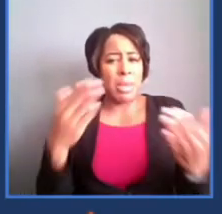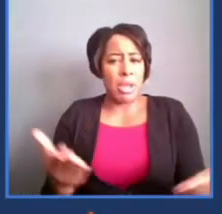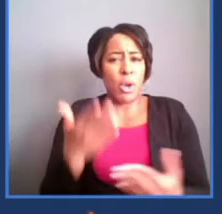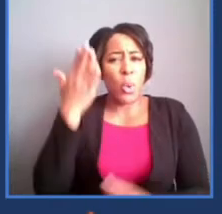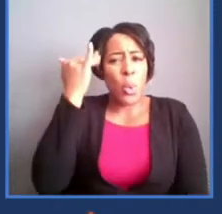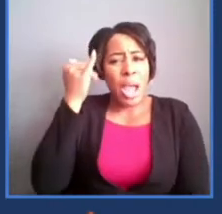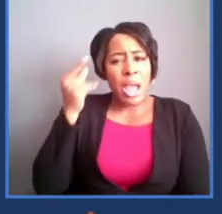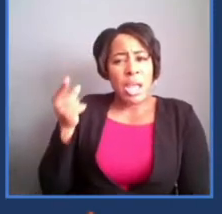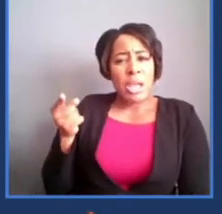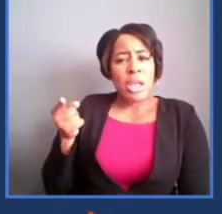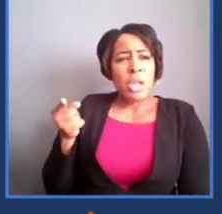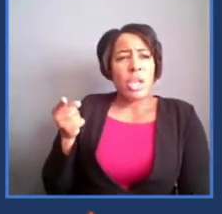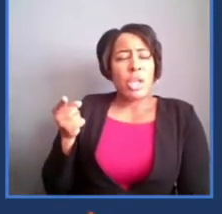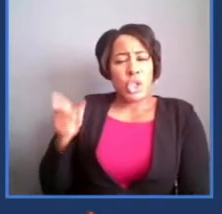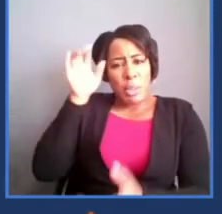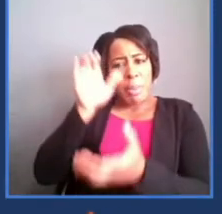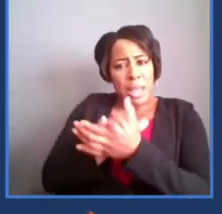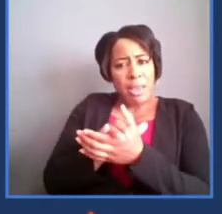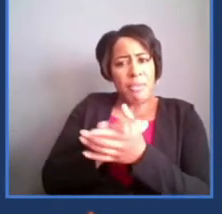certain ideals.